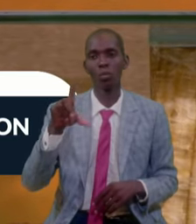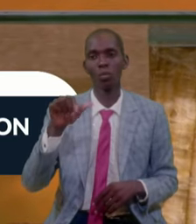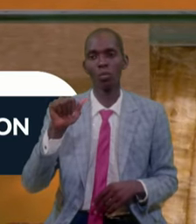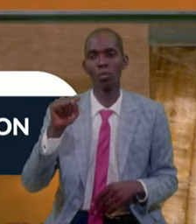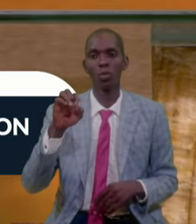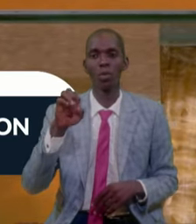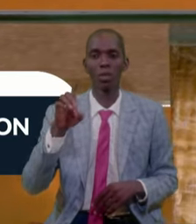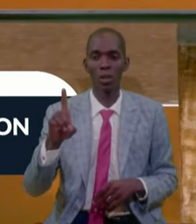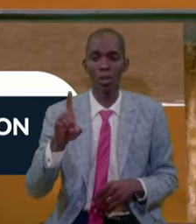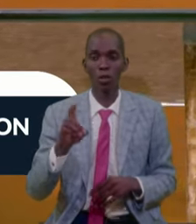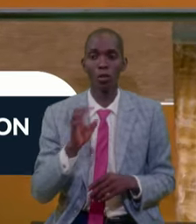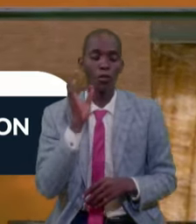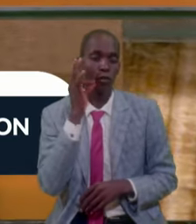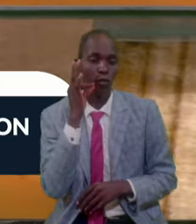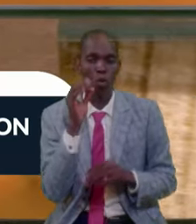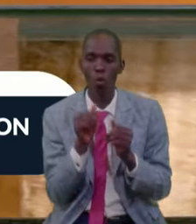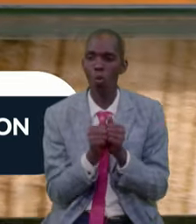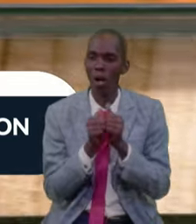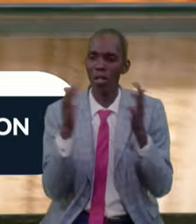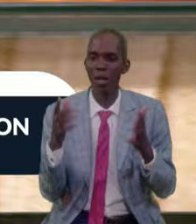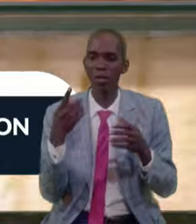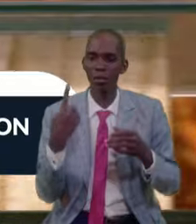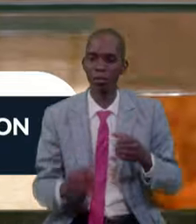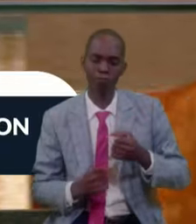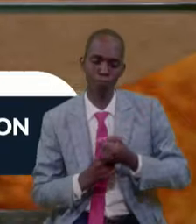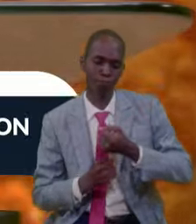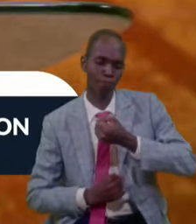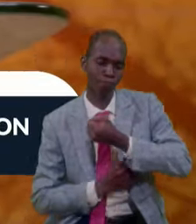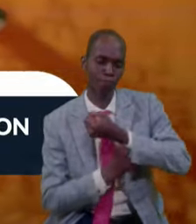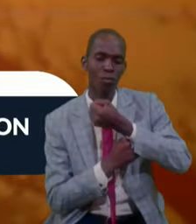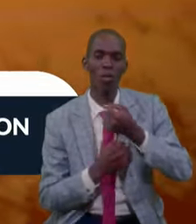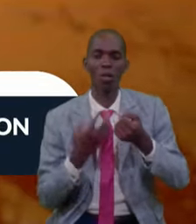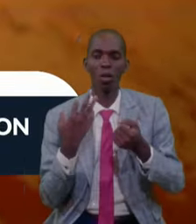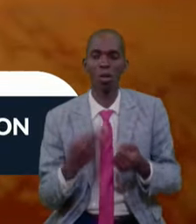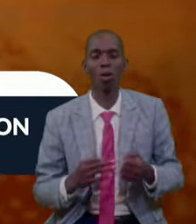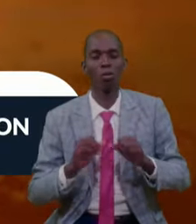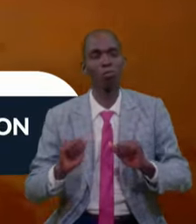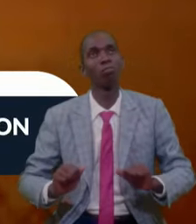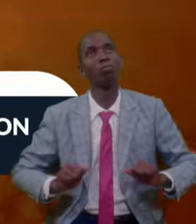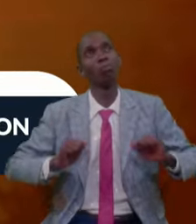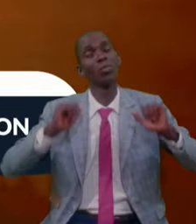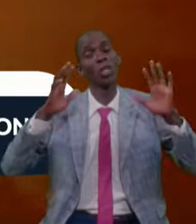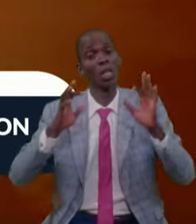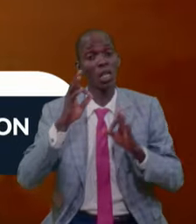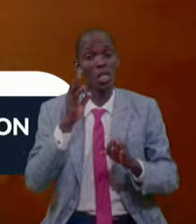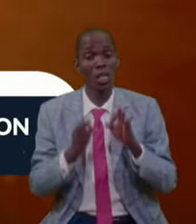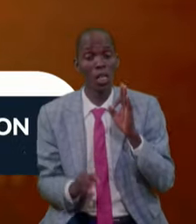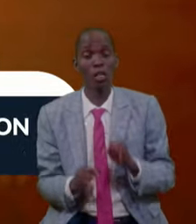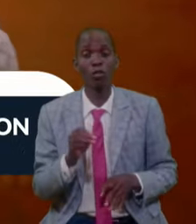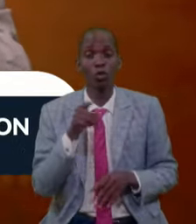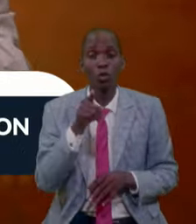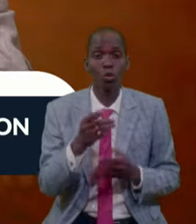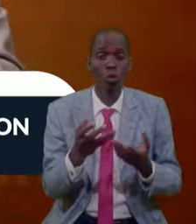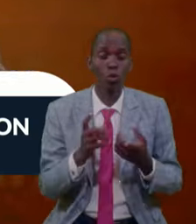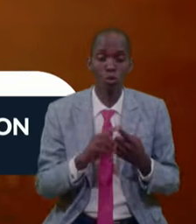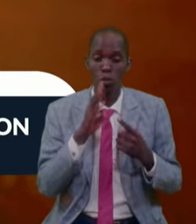the foundation of surrender. If we're going to be acceptable to the Lord, there